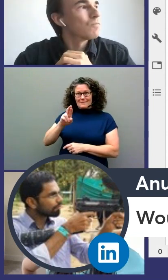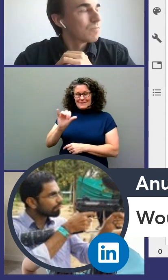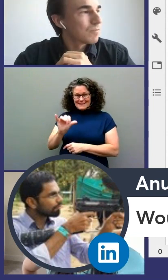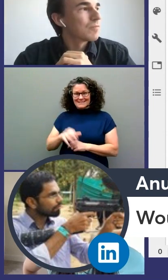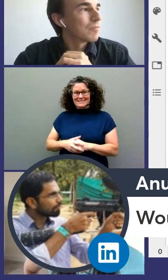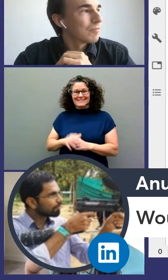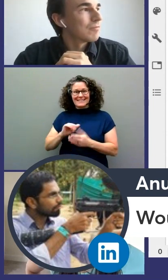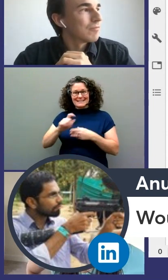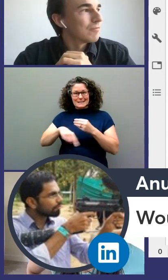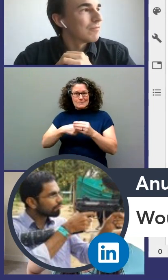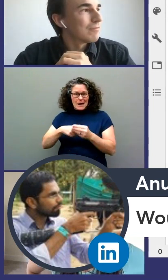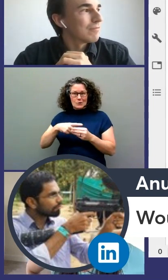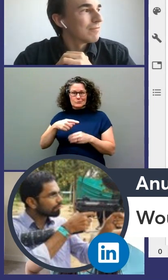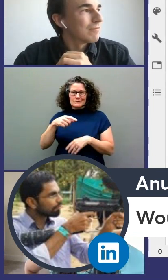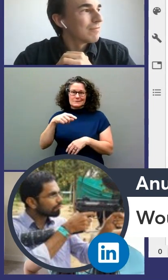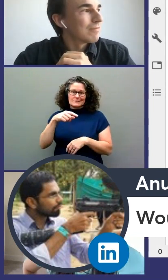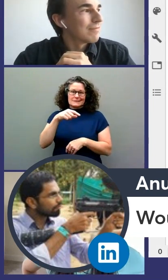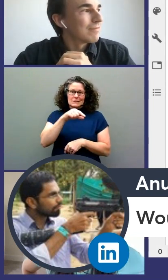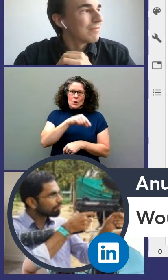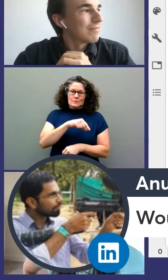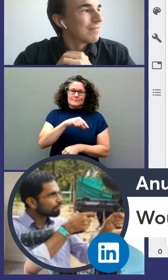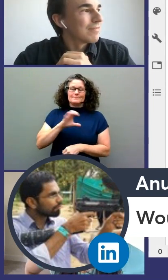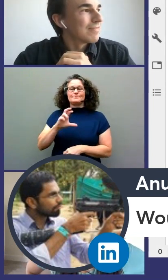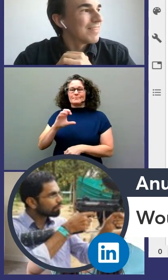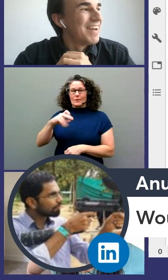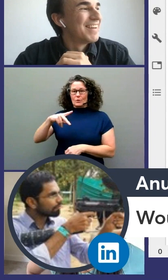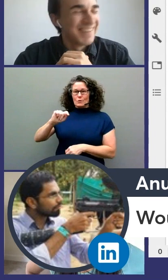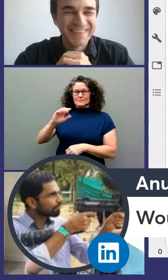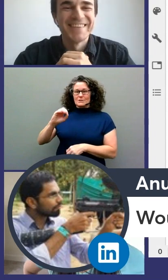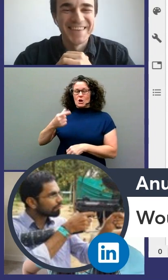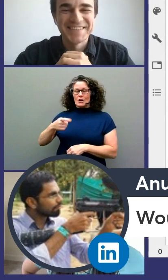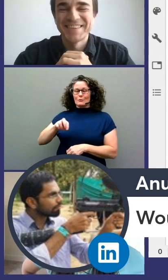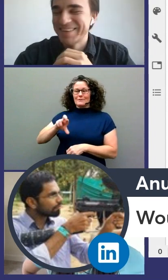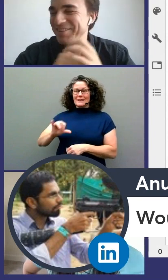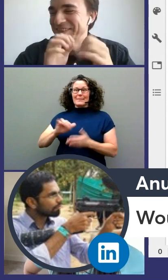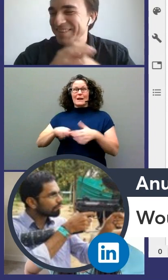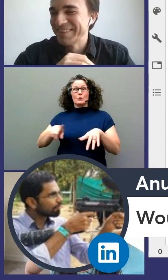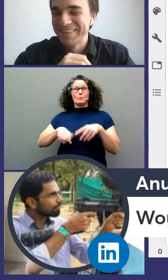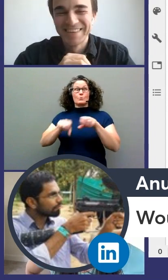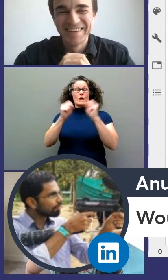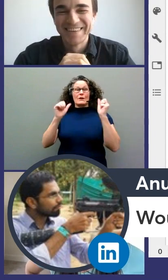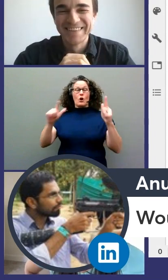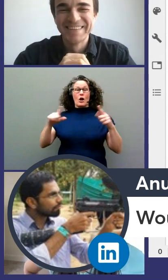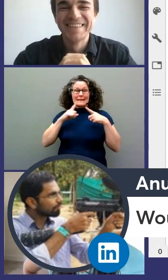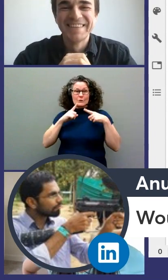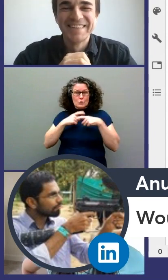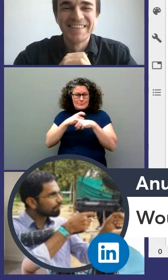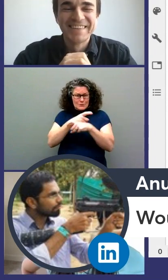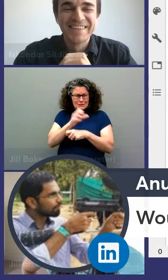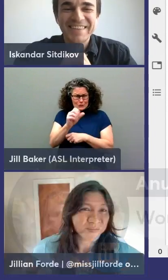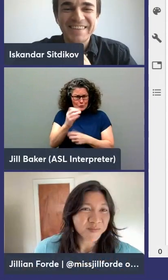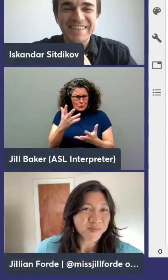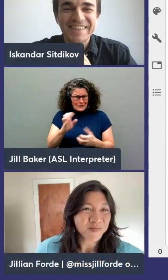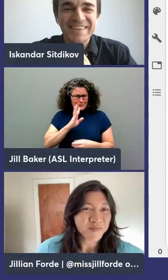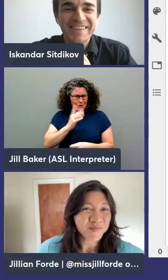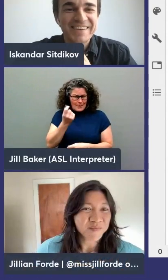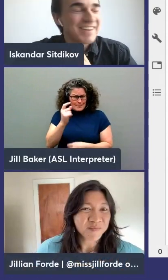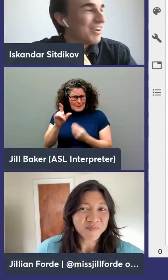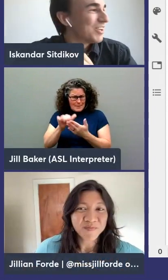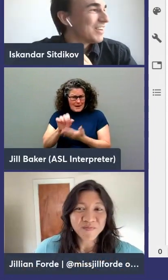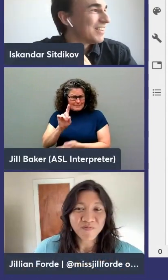about quantum computers, saying that it's going to break all internet encryption. Yes, so right. Would you like to talk a little bit about